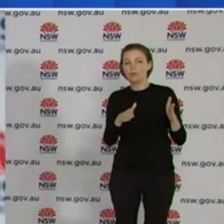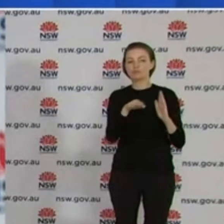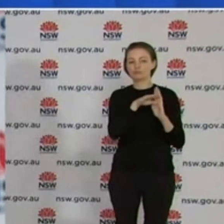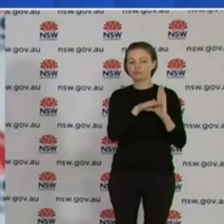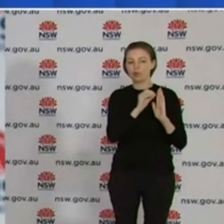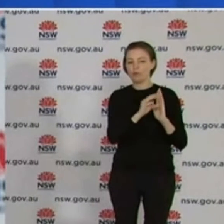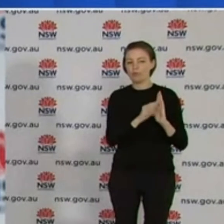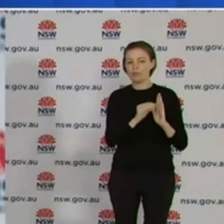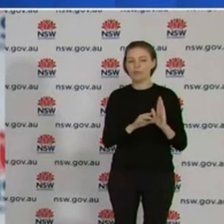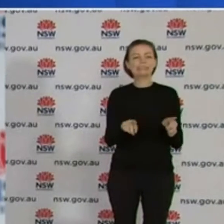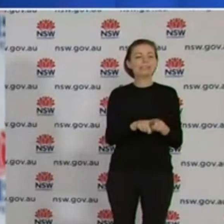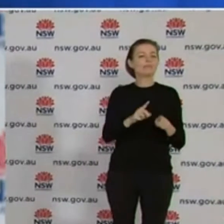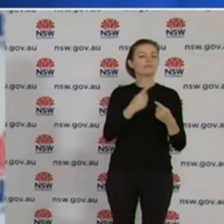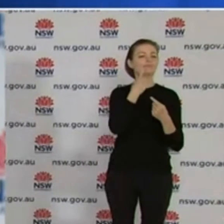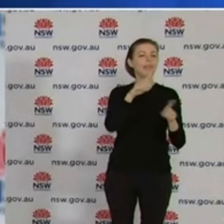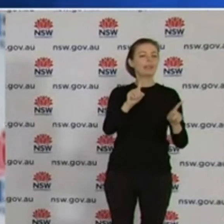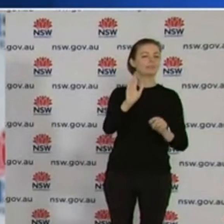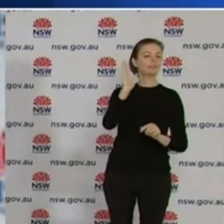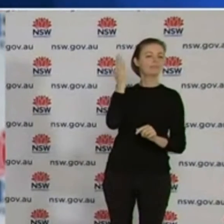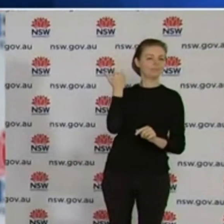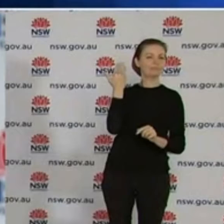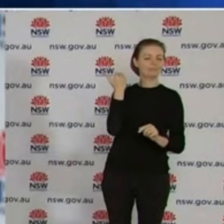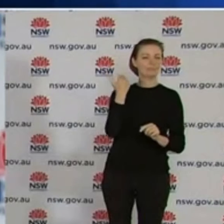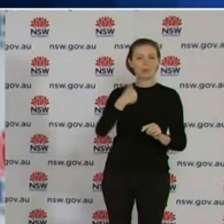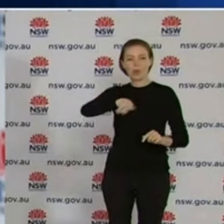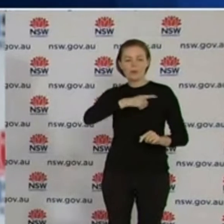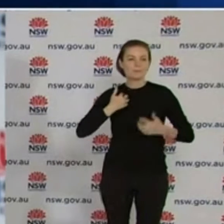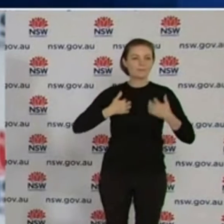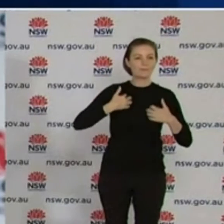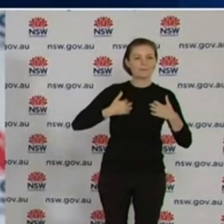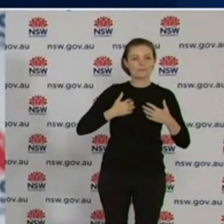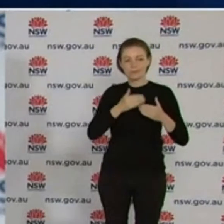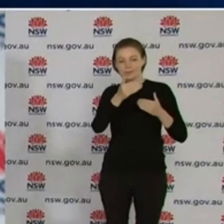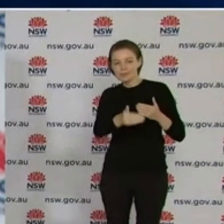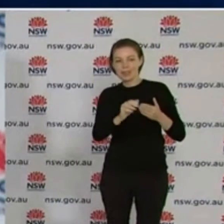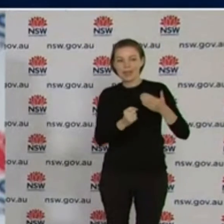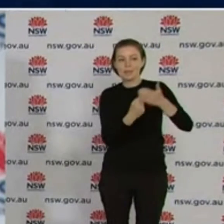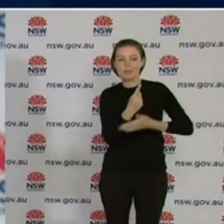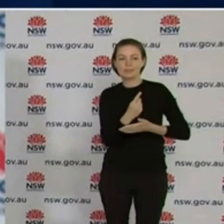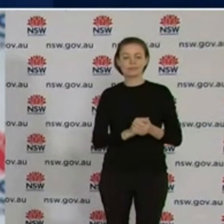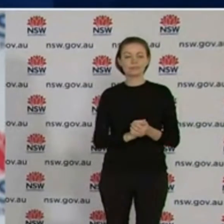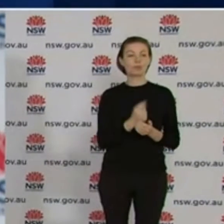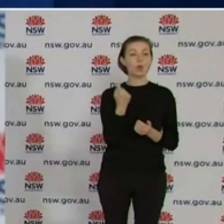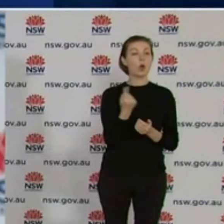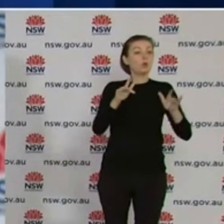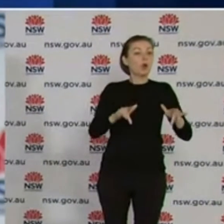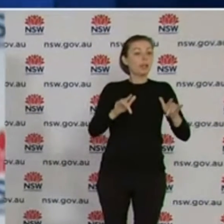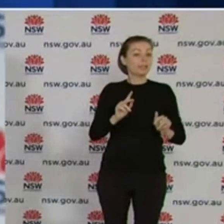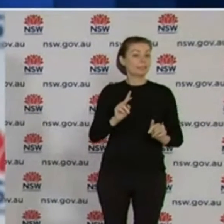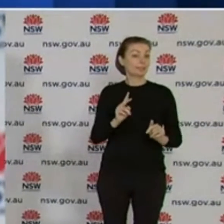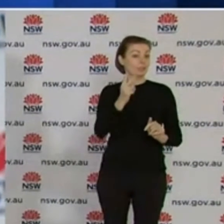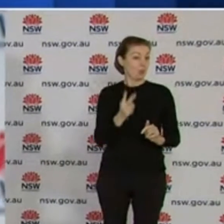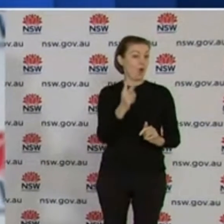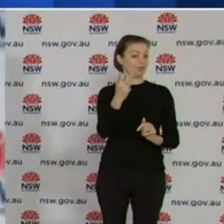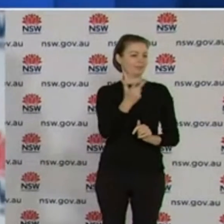ago. And all of us, I think, are really counting down the days and looking forward to that. So the quicker those of us who haven't had the second jab get the second jab,